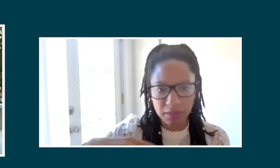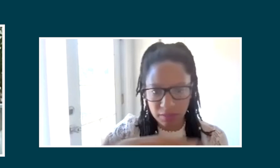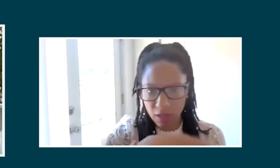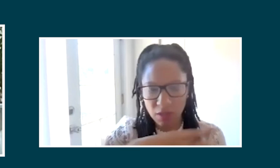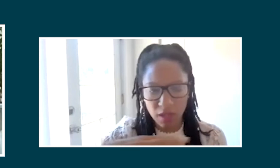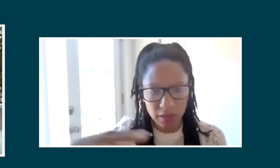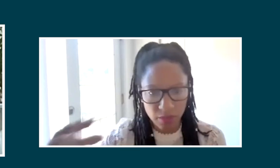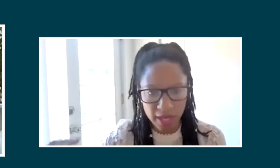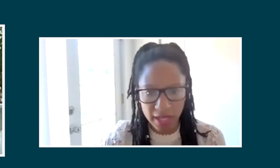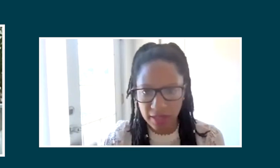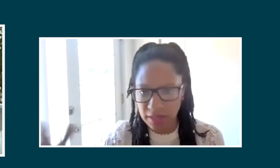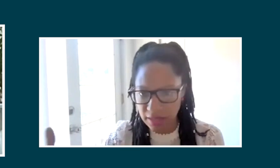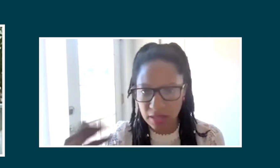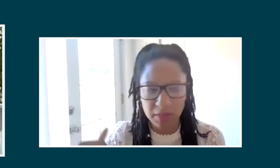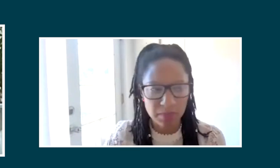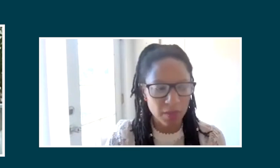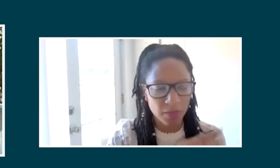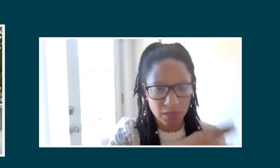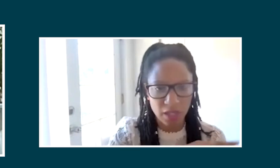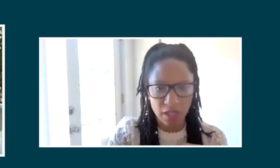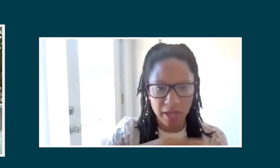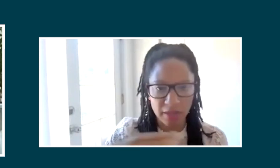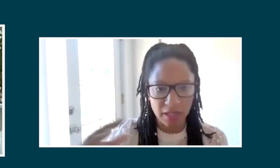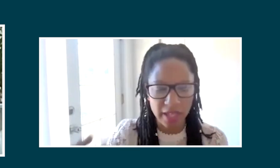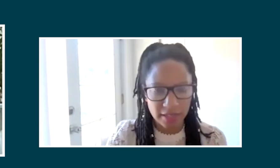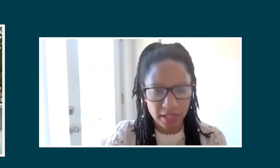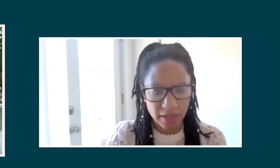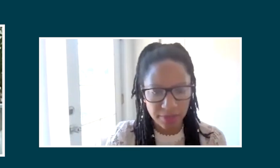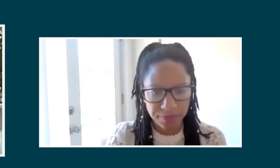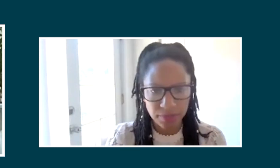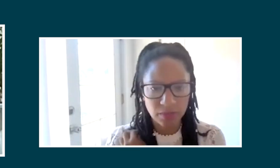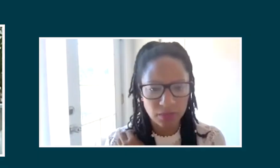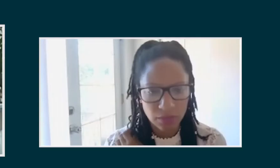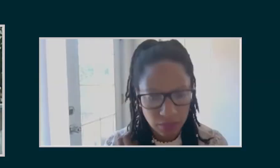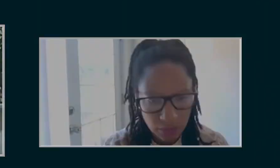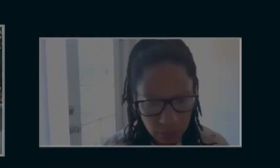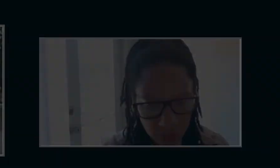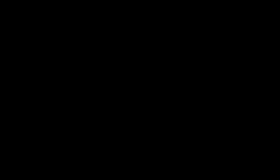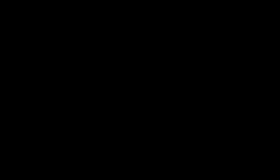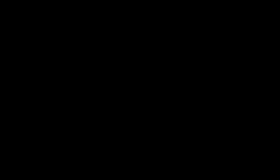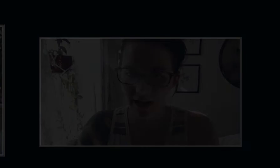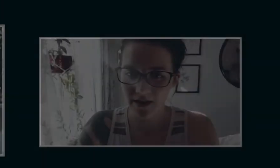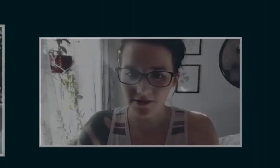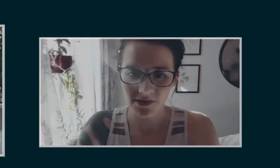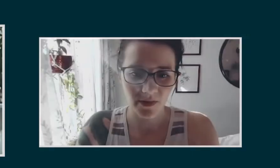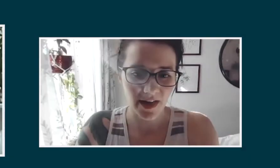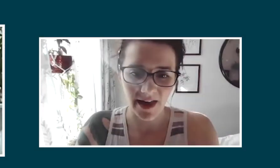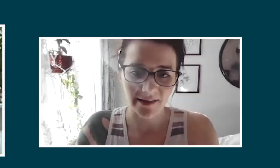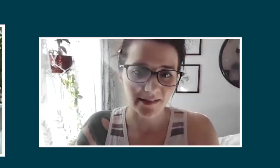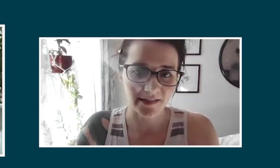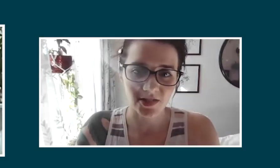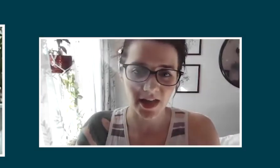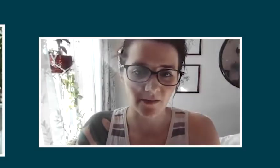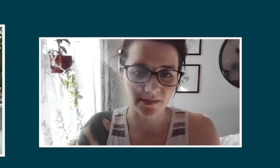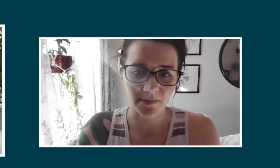actual problems all along the way, the system, as Ben was talking about, that led us there. I also just want to